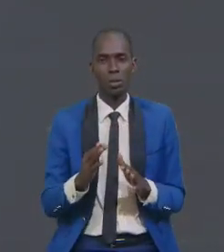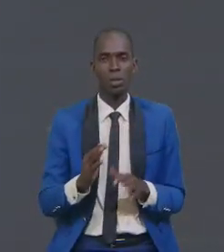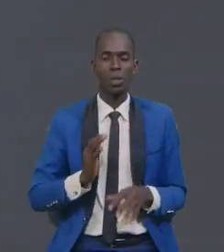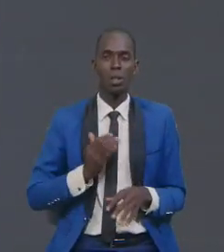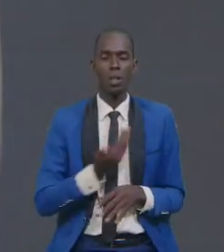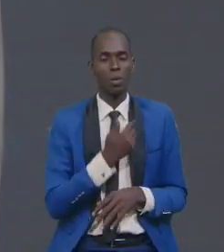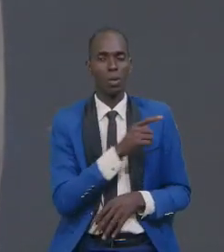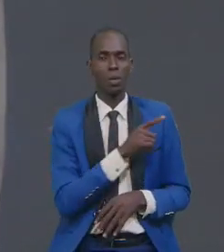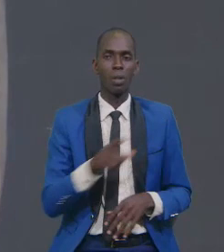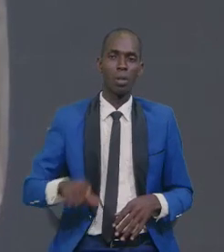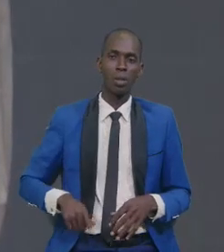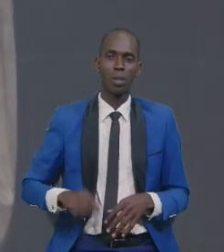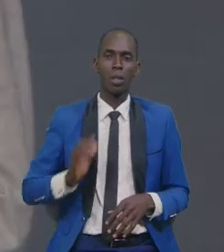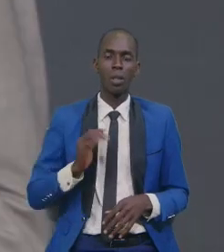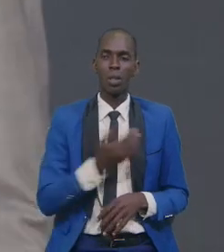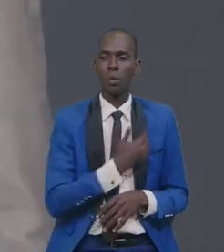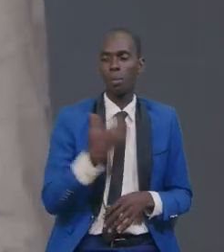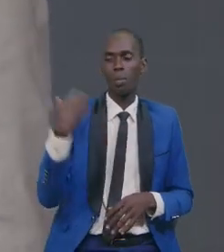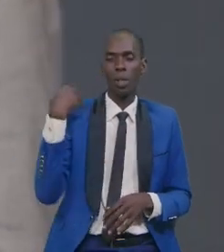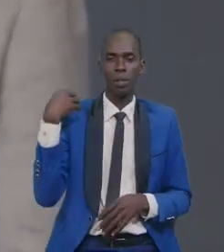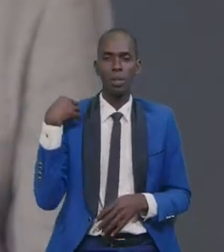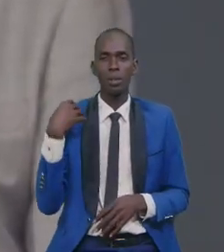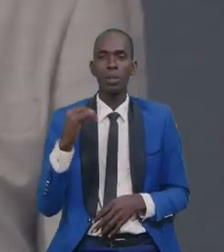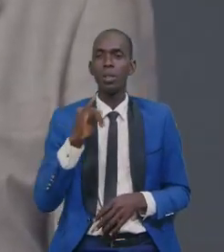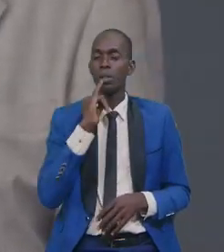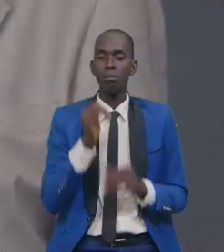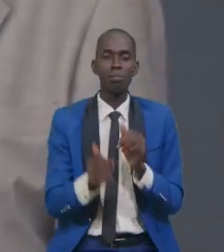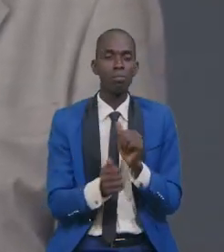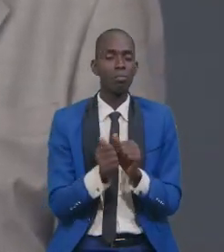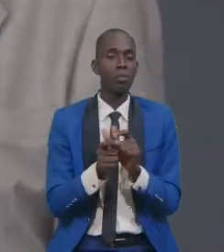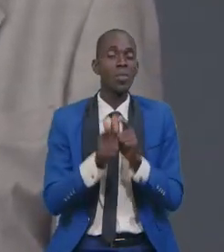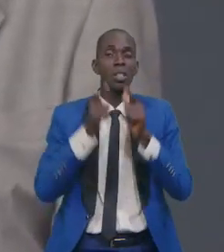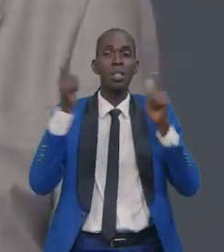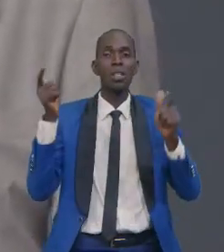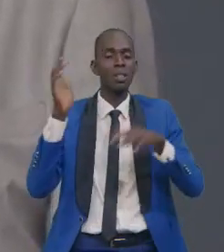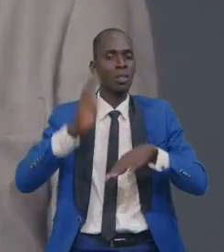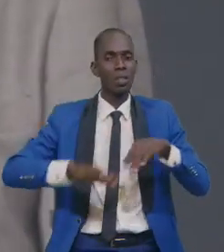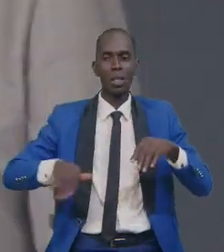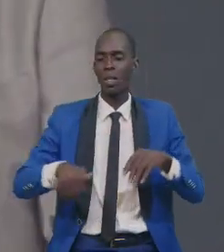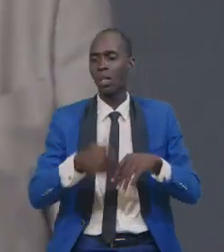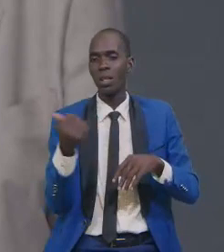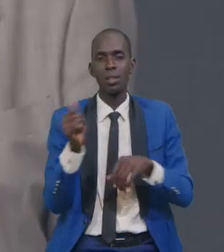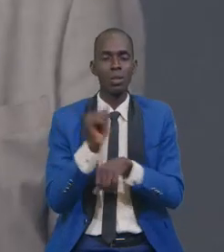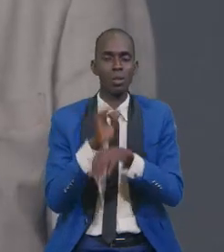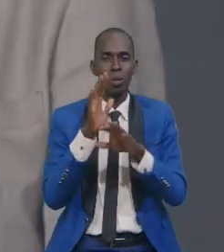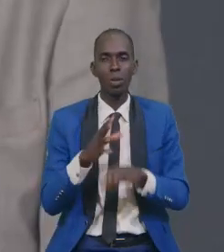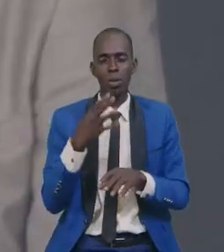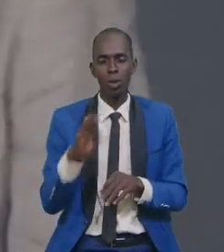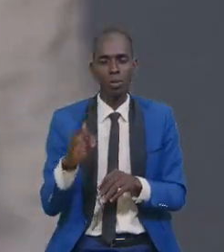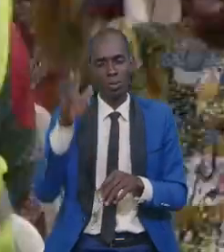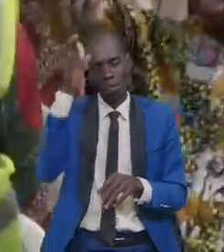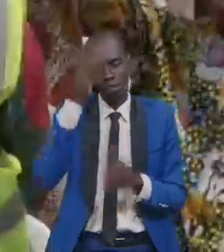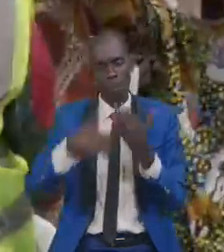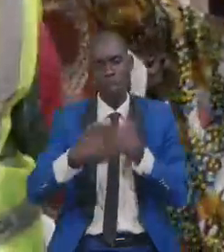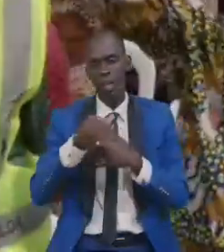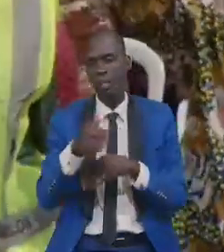Lord, our Master is greater than any messenger of the devil behind any